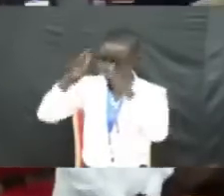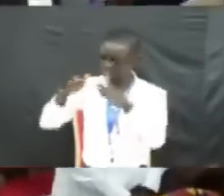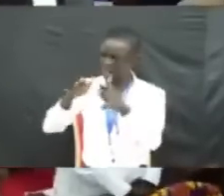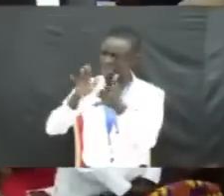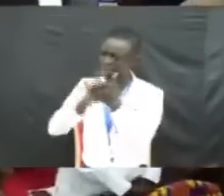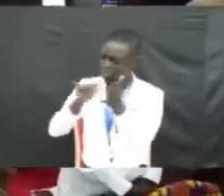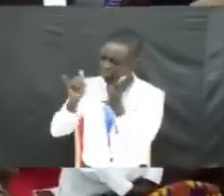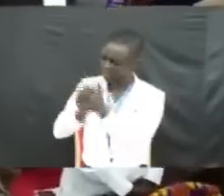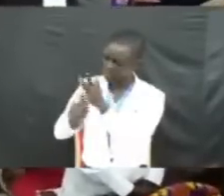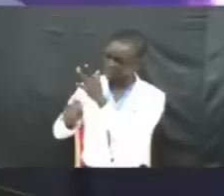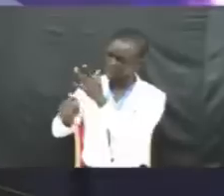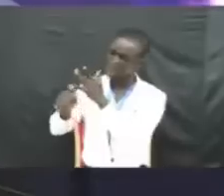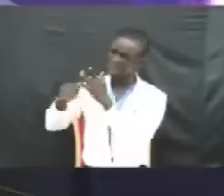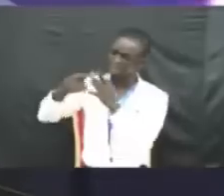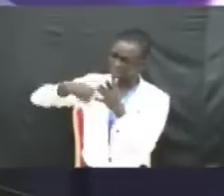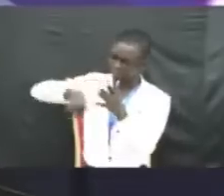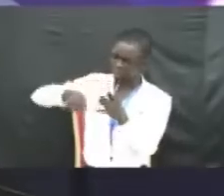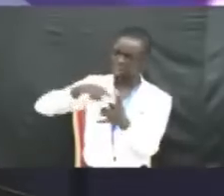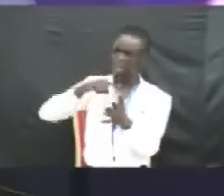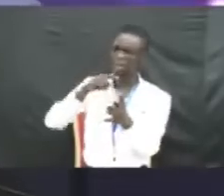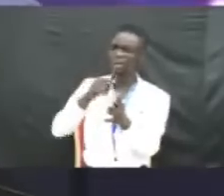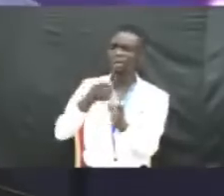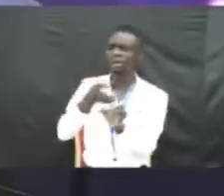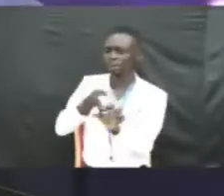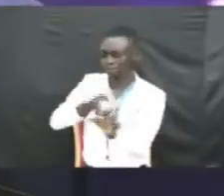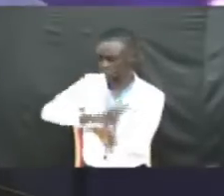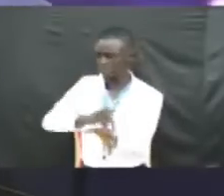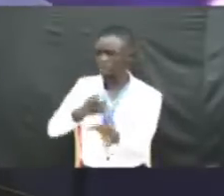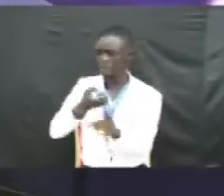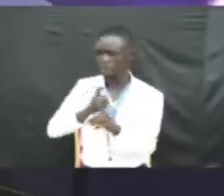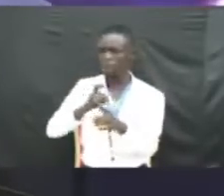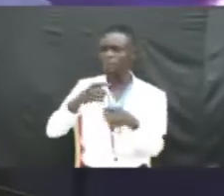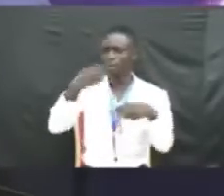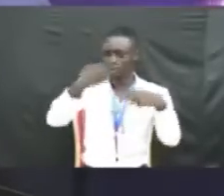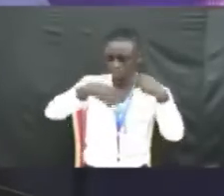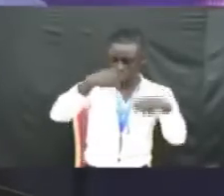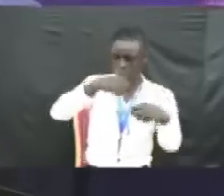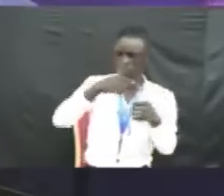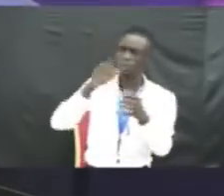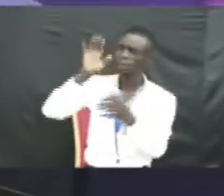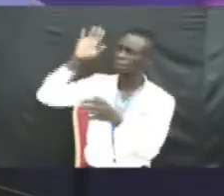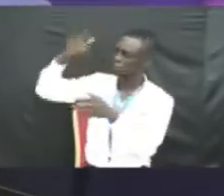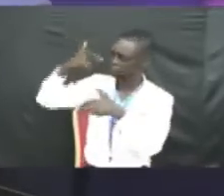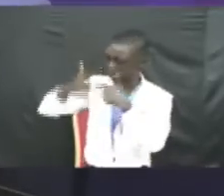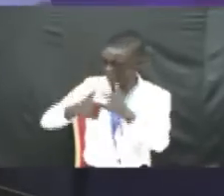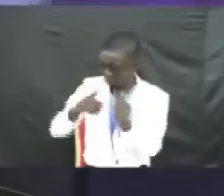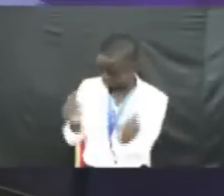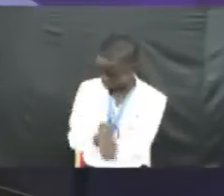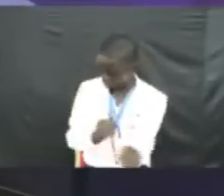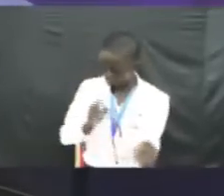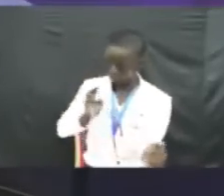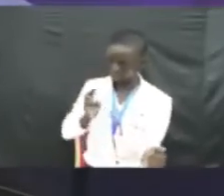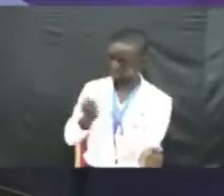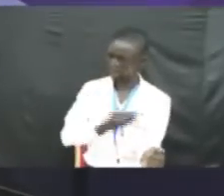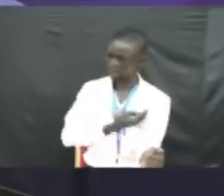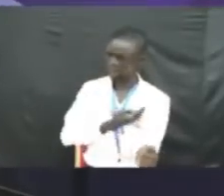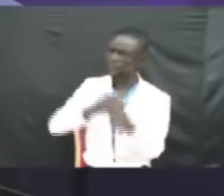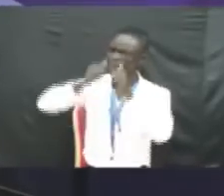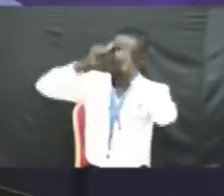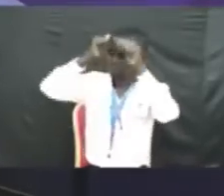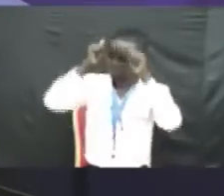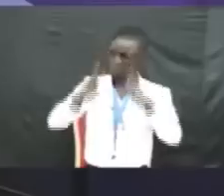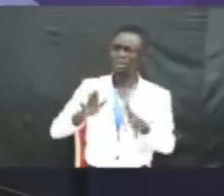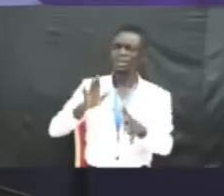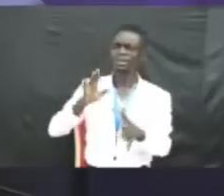that we will get out of of this economic challenge and your grace will be with us. Indeed may you bless our homeland